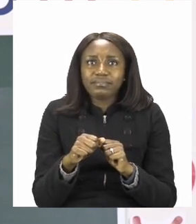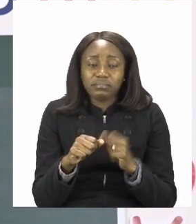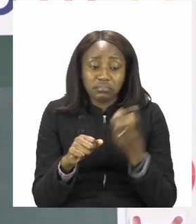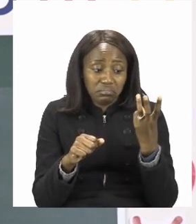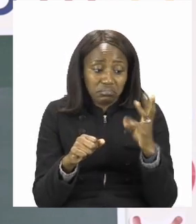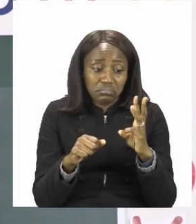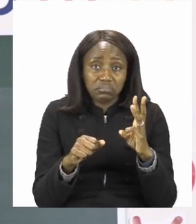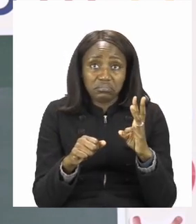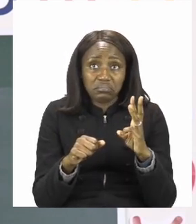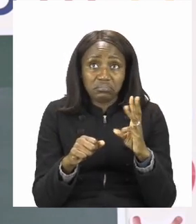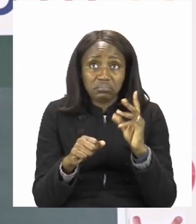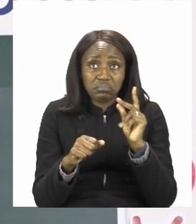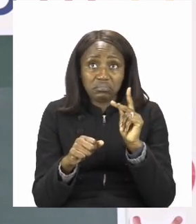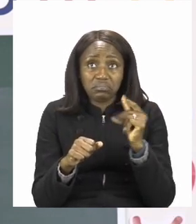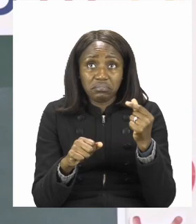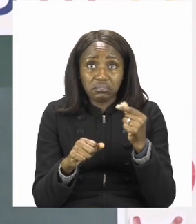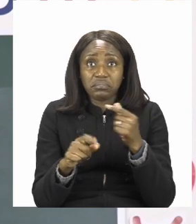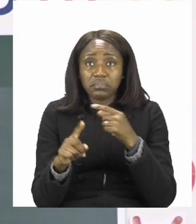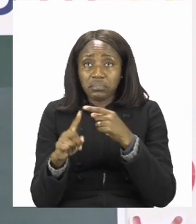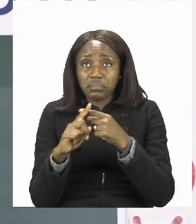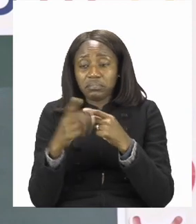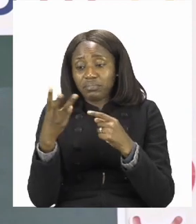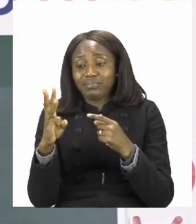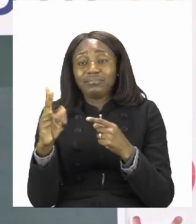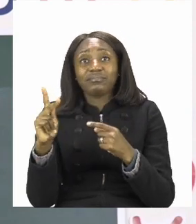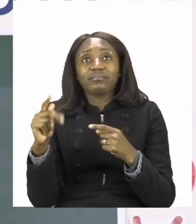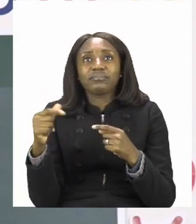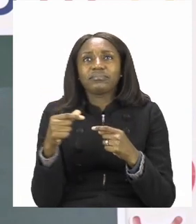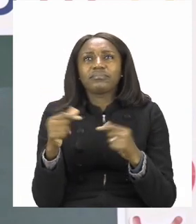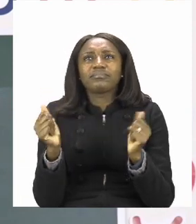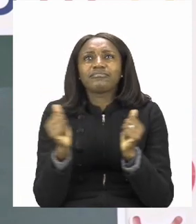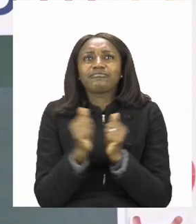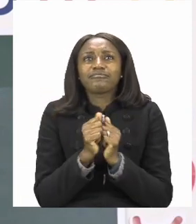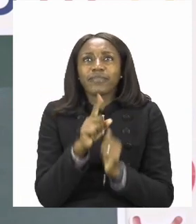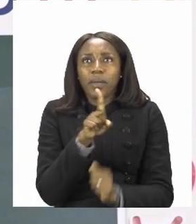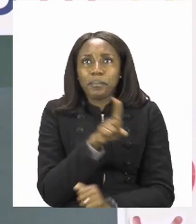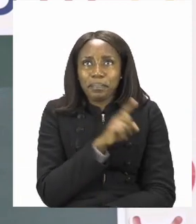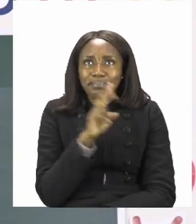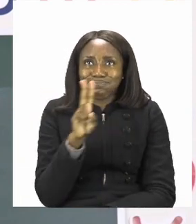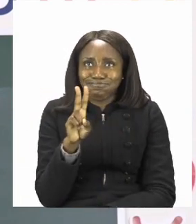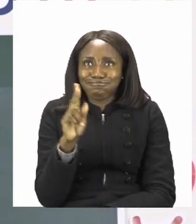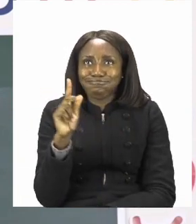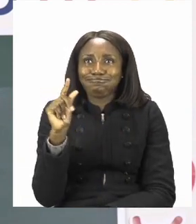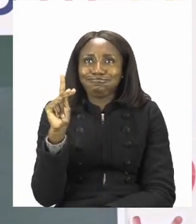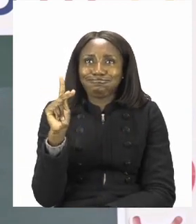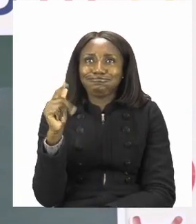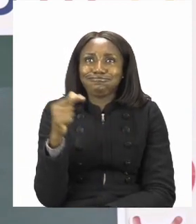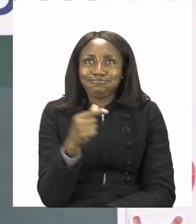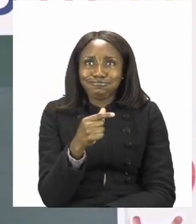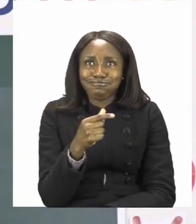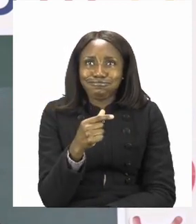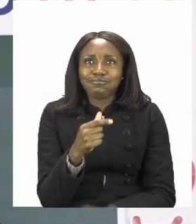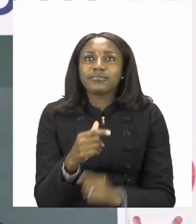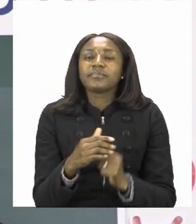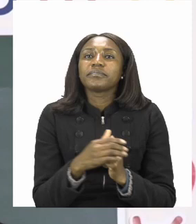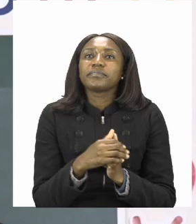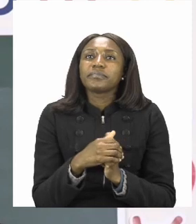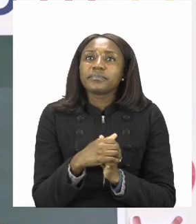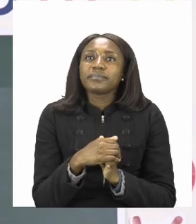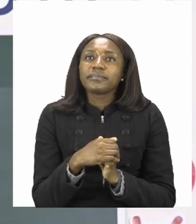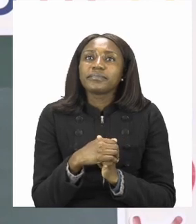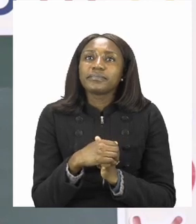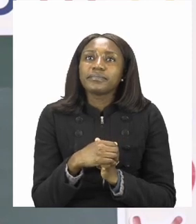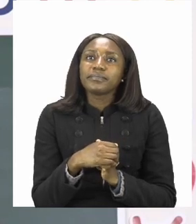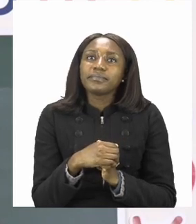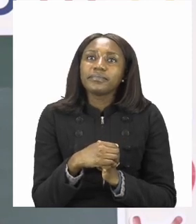6 kgs plus 6 kgs will give us 12 kgs. So we write